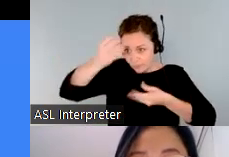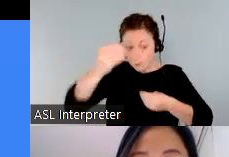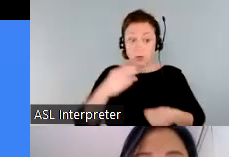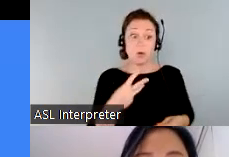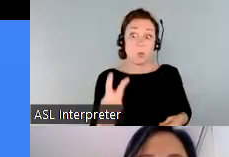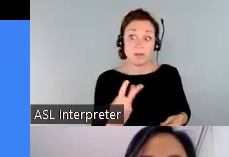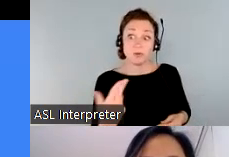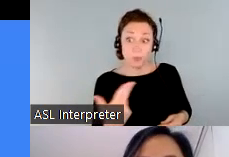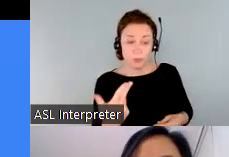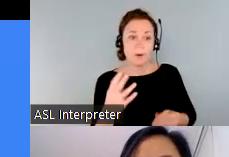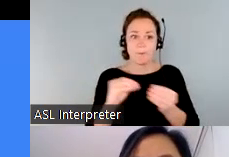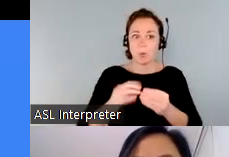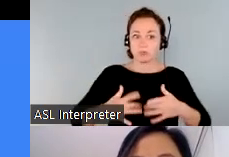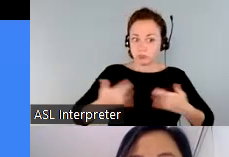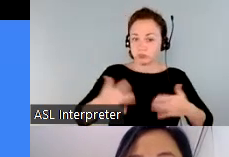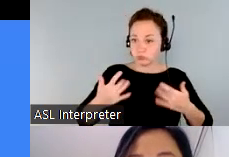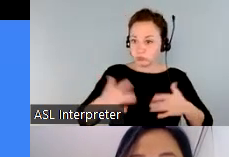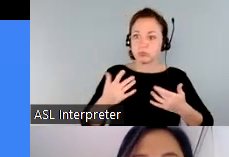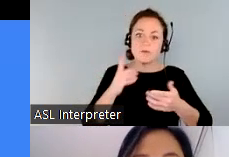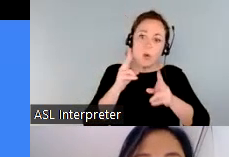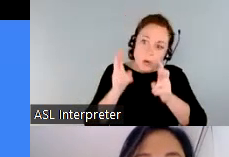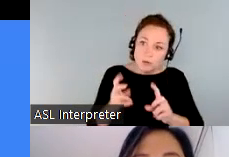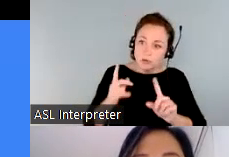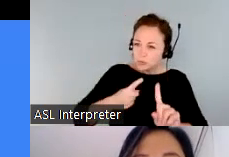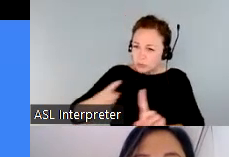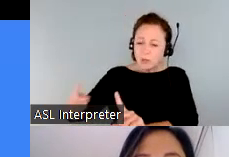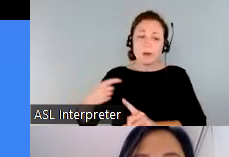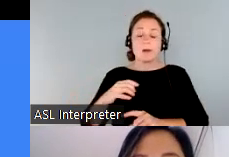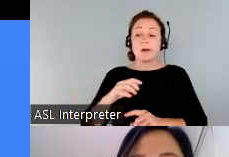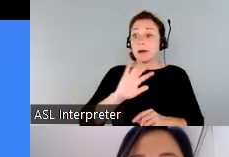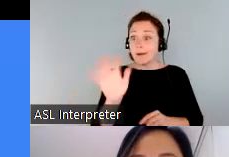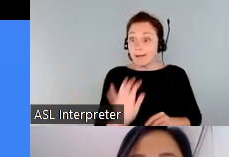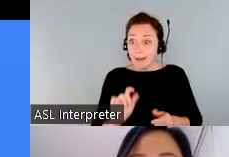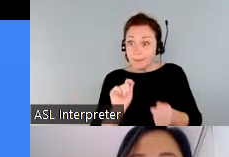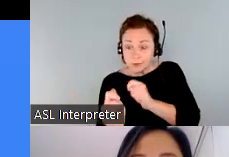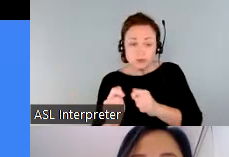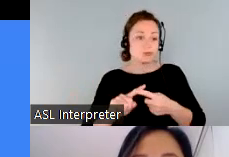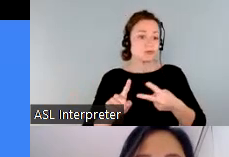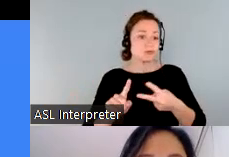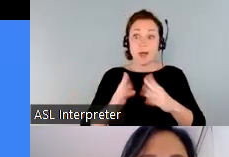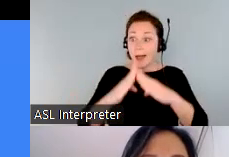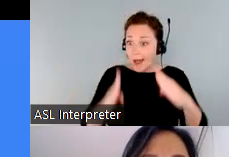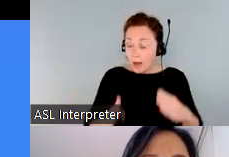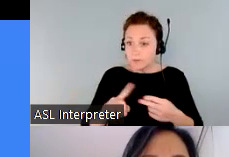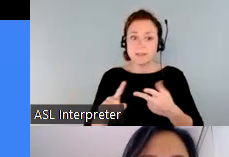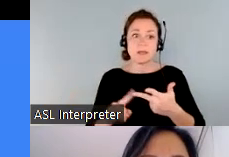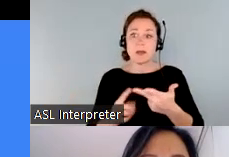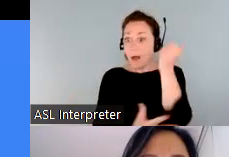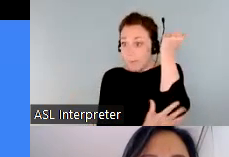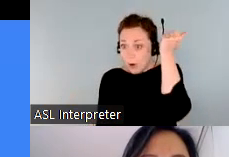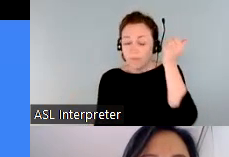and Thursday on some key municipal issues such as climate action, housing, poverty,